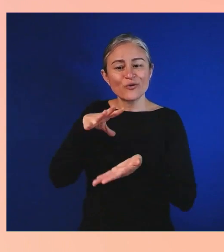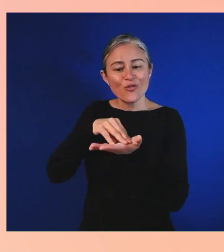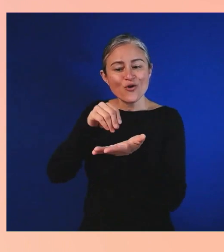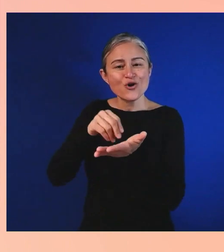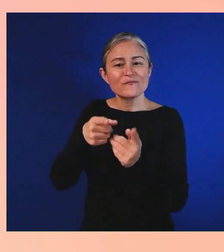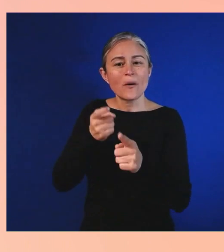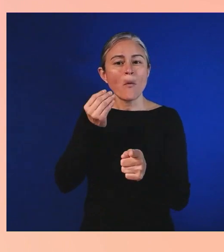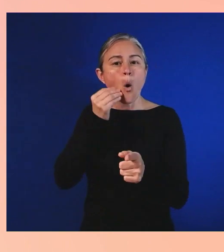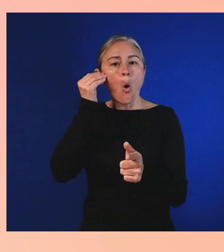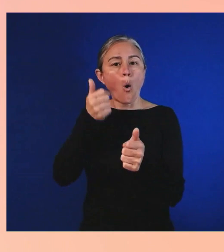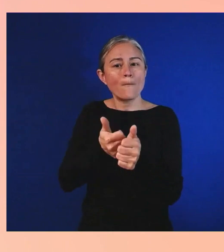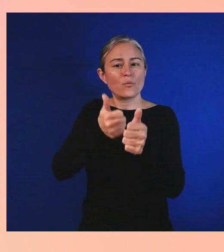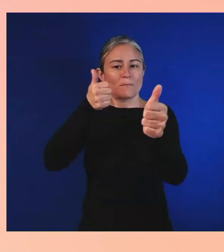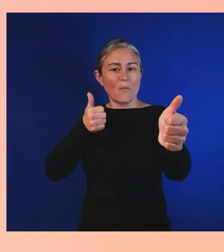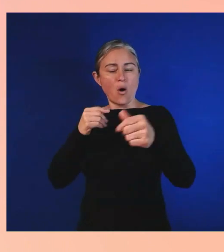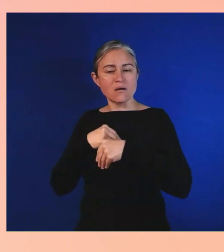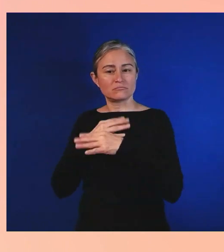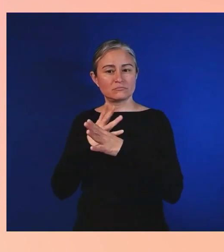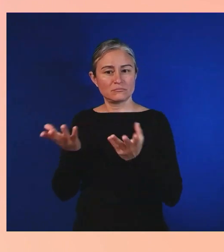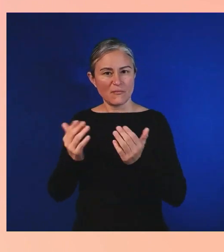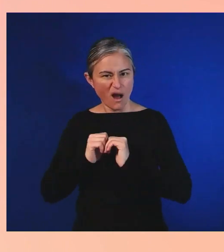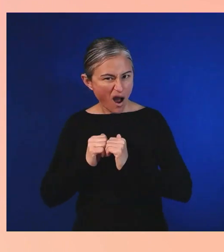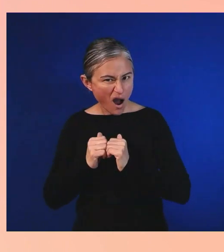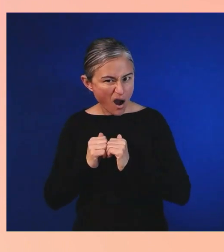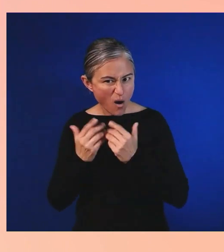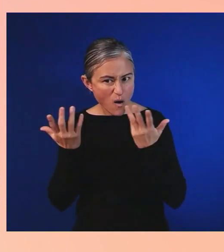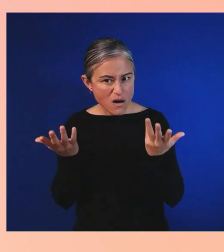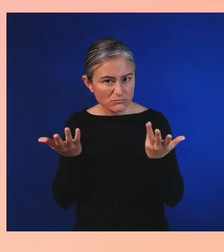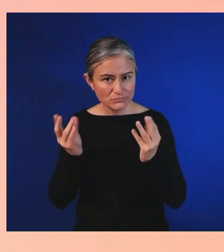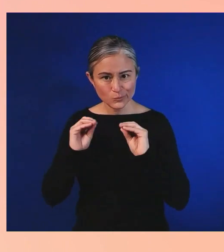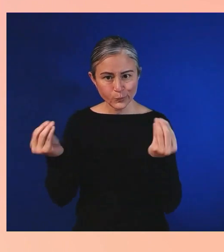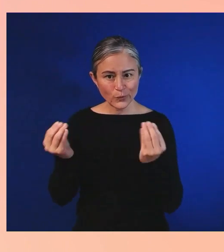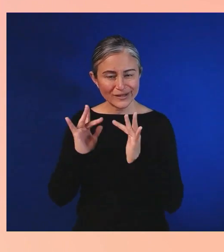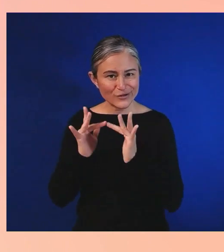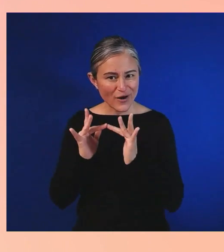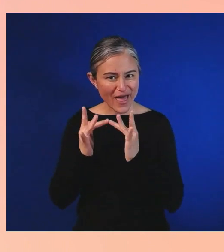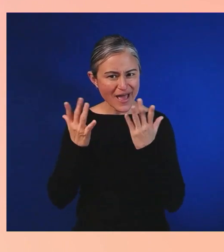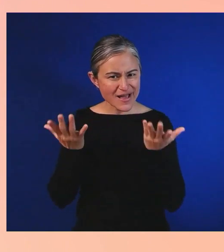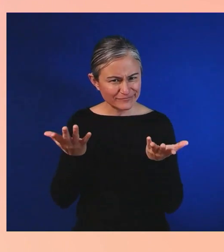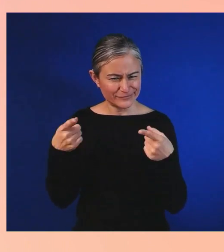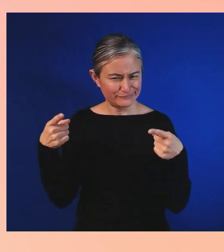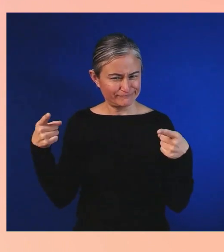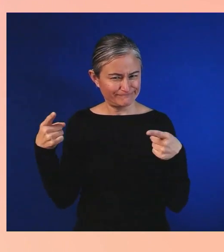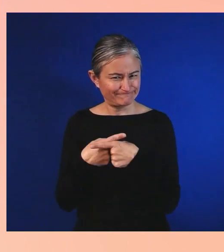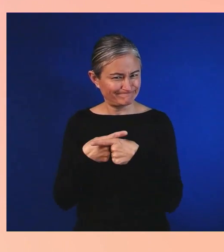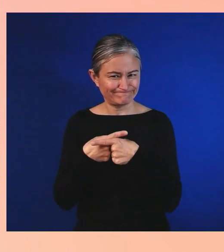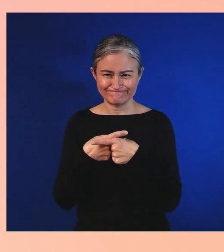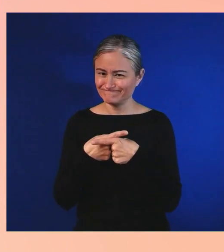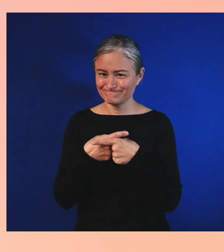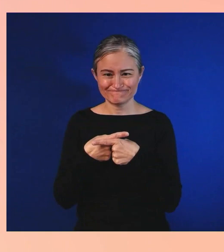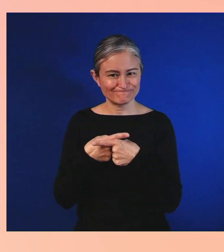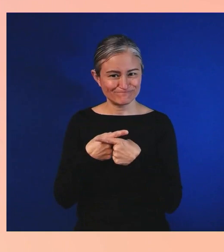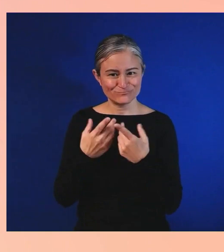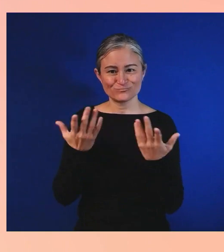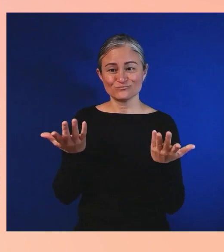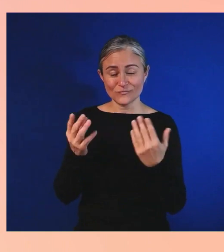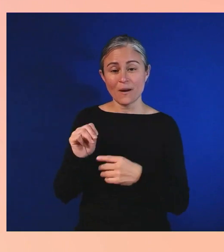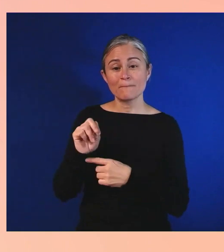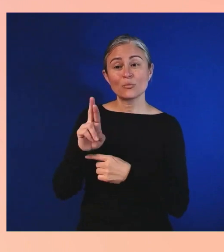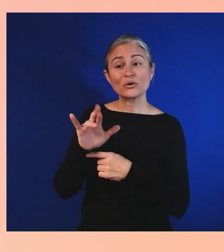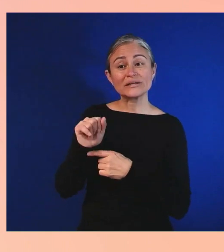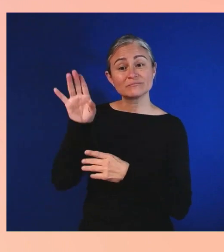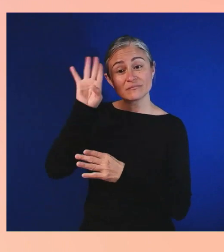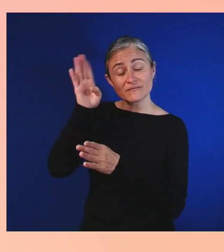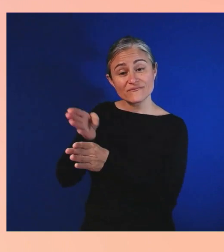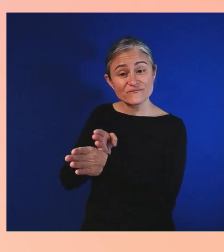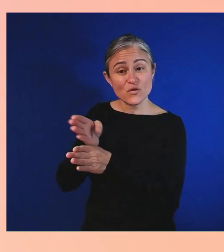really think that I think Maria's focus on having access to actual devices is so